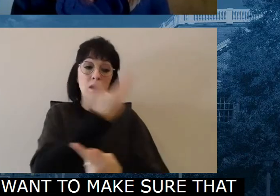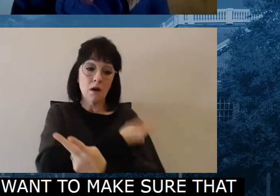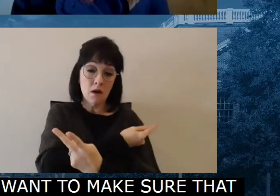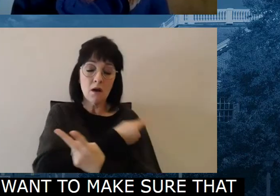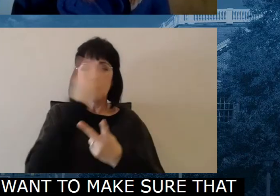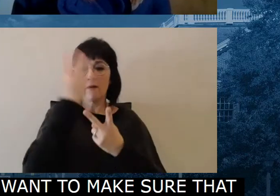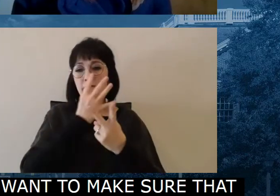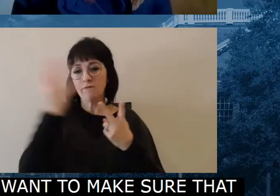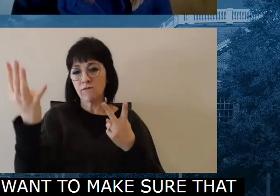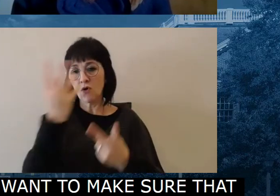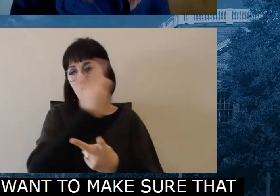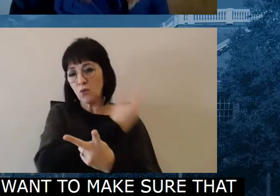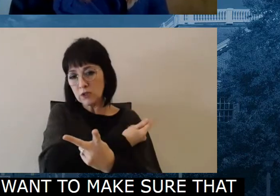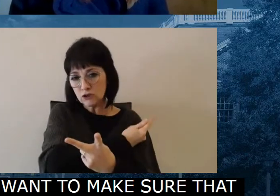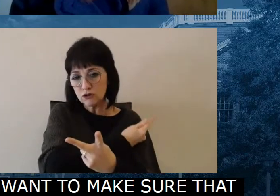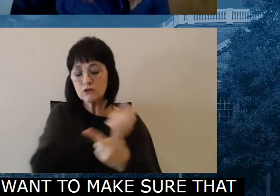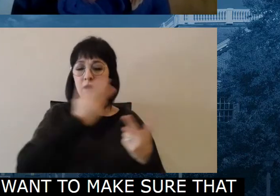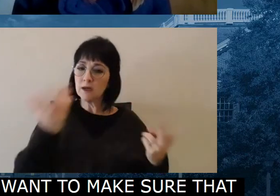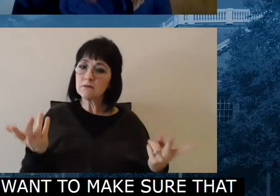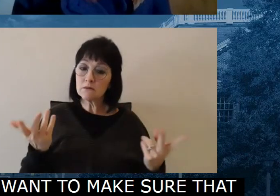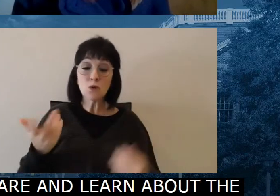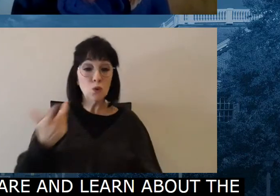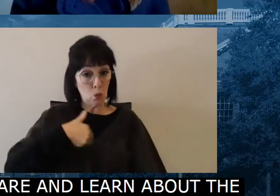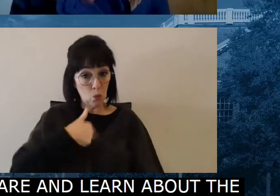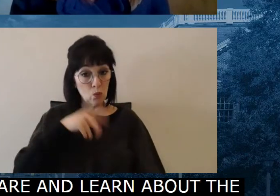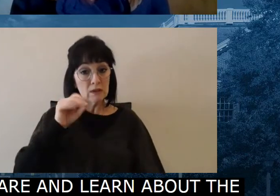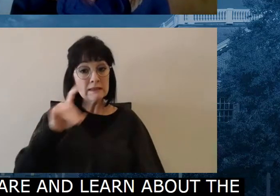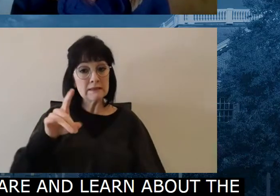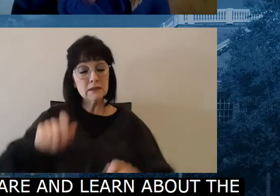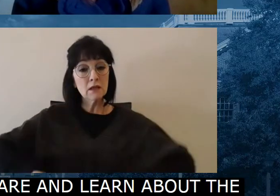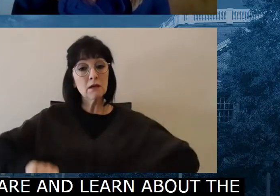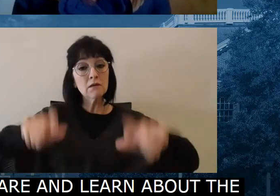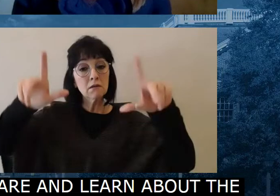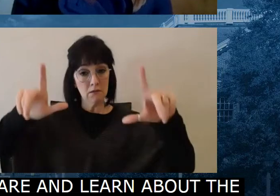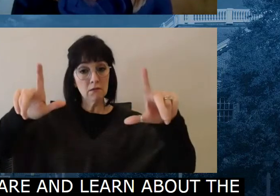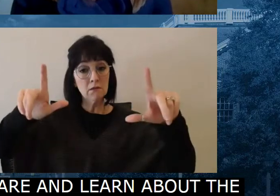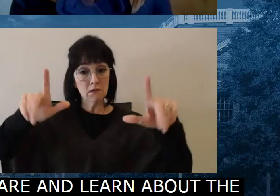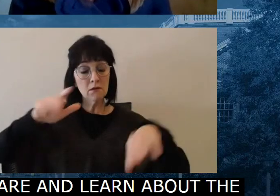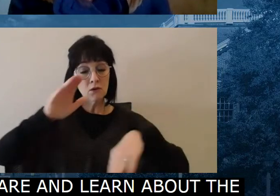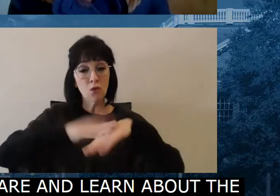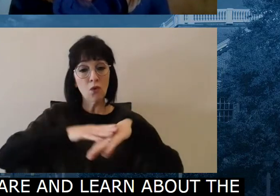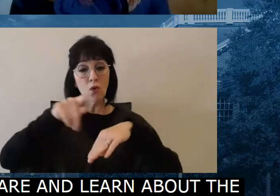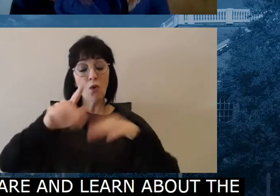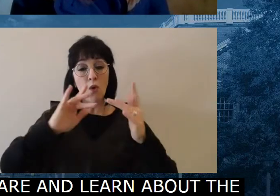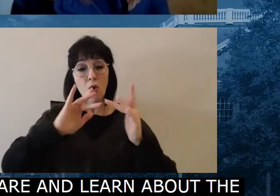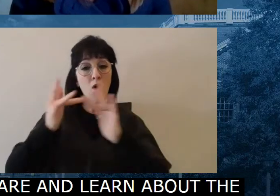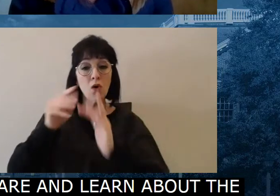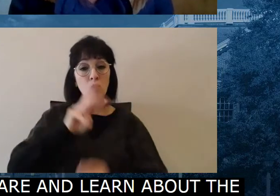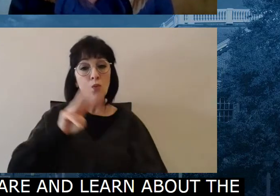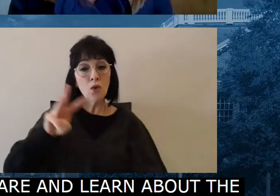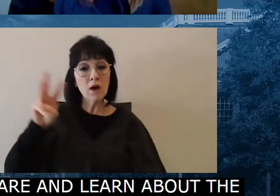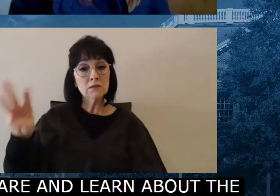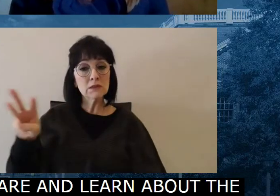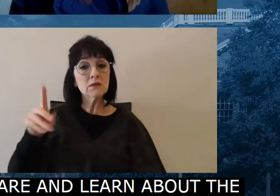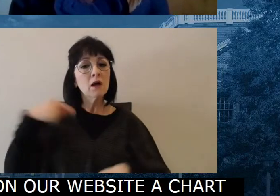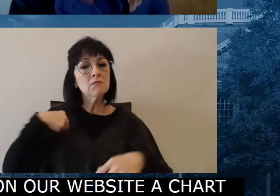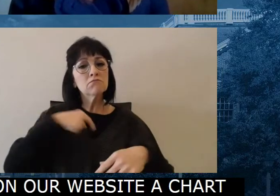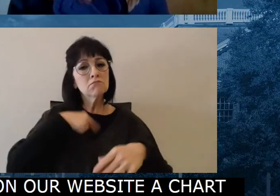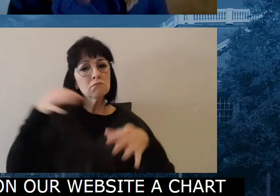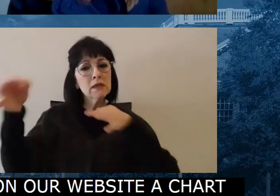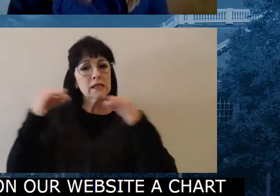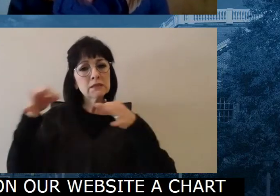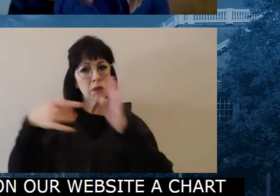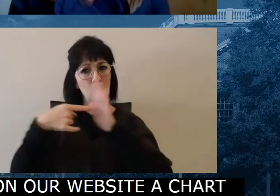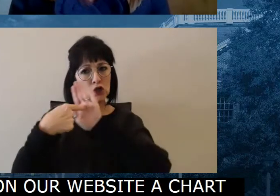website a chart that compares the 3 different vaccines. And we also think it's important that